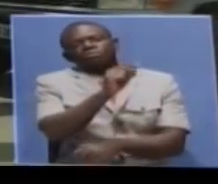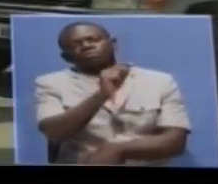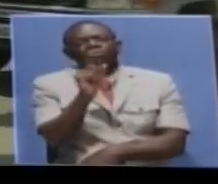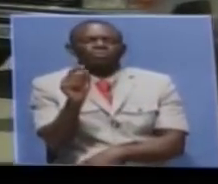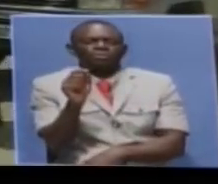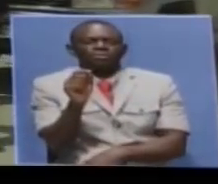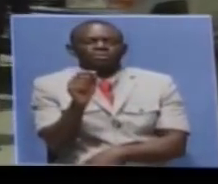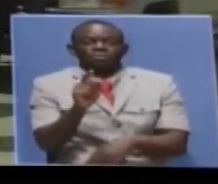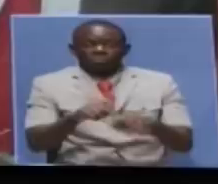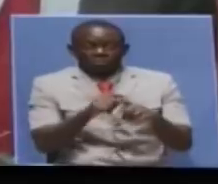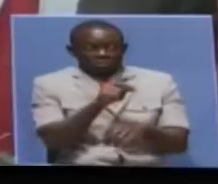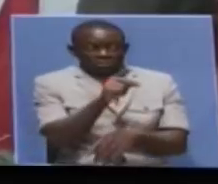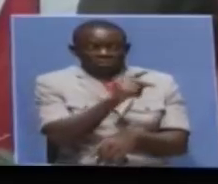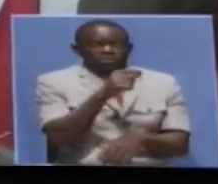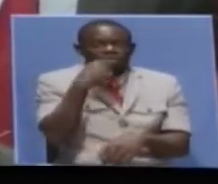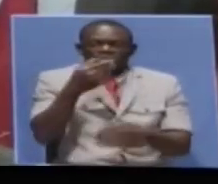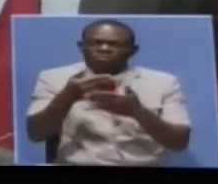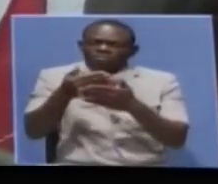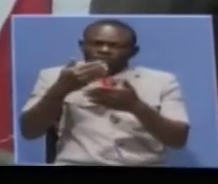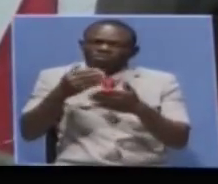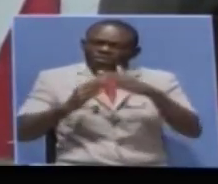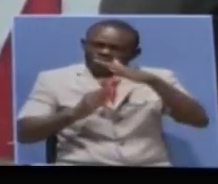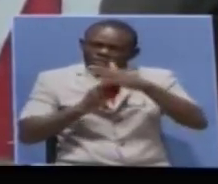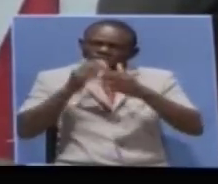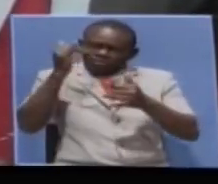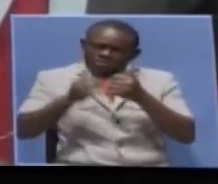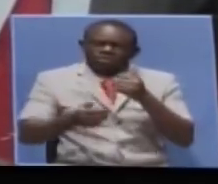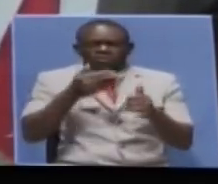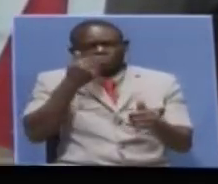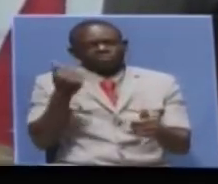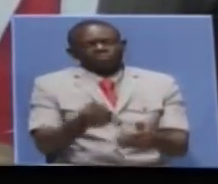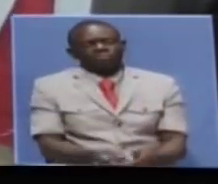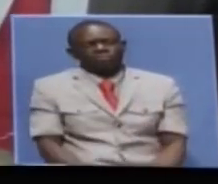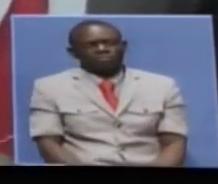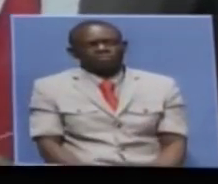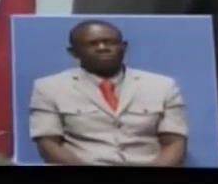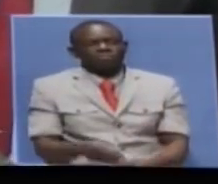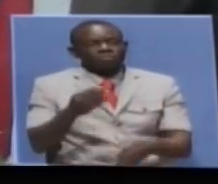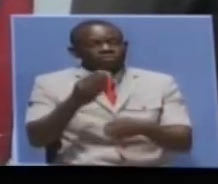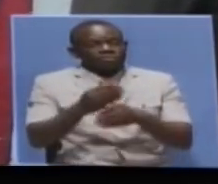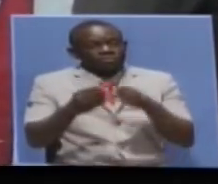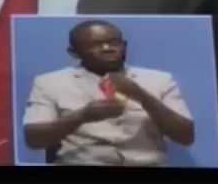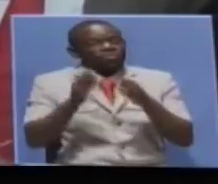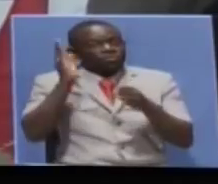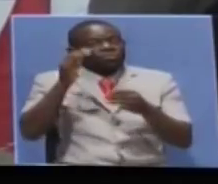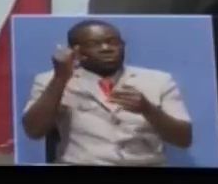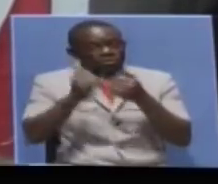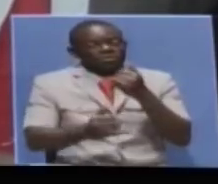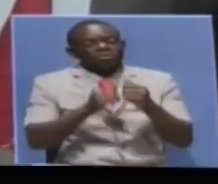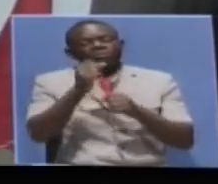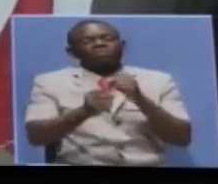done before schedule. Yes, I know the entire project is supposed to finish by 2020, isn't it? Yes. But to